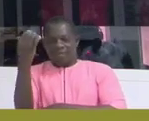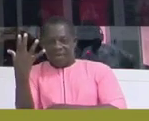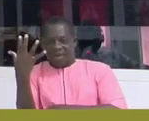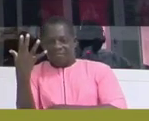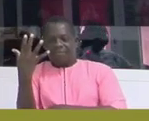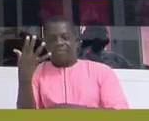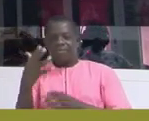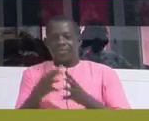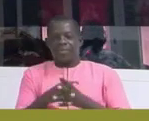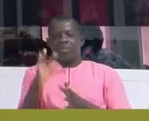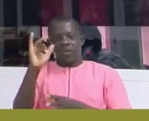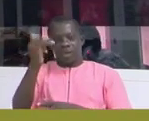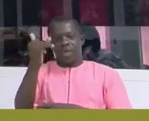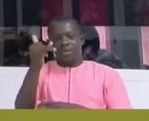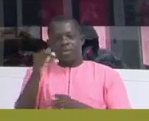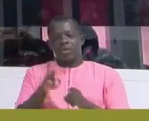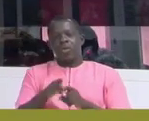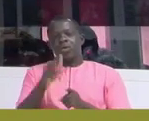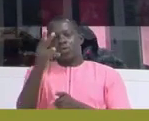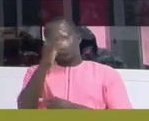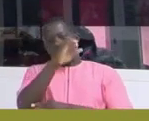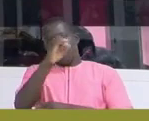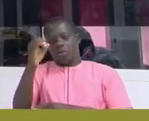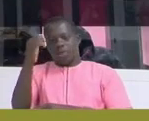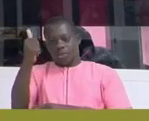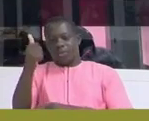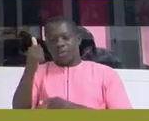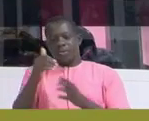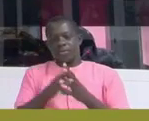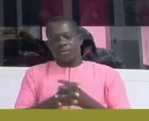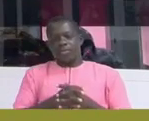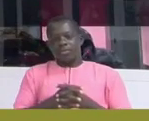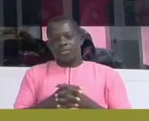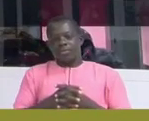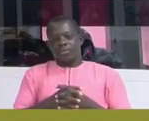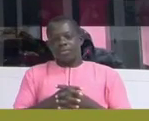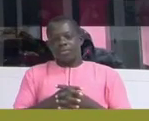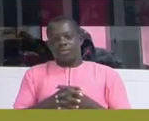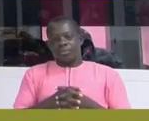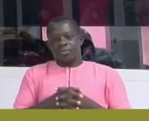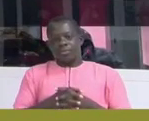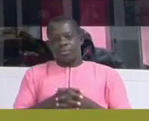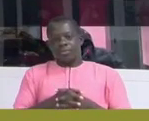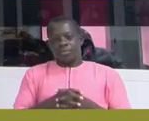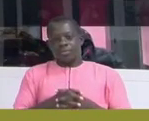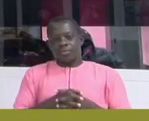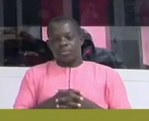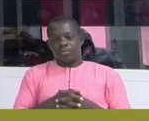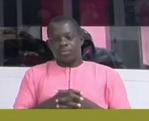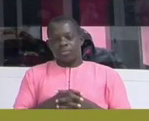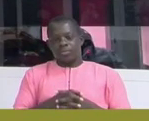from 2005. 2005. Yes. 2006. 2006.